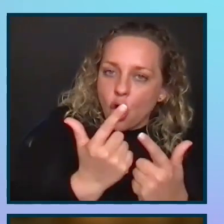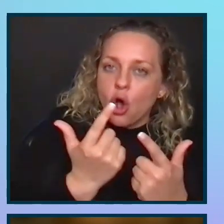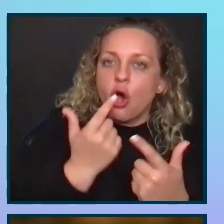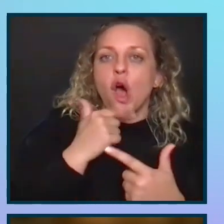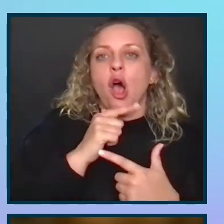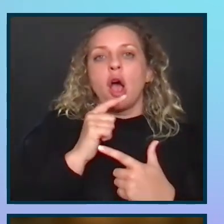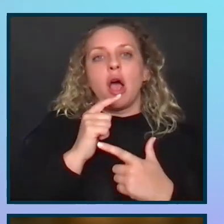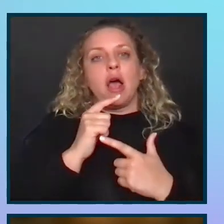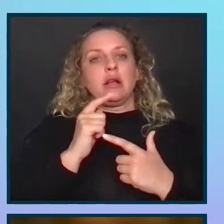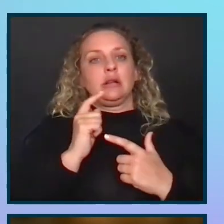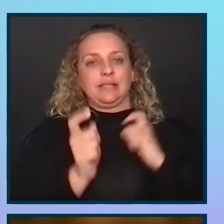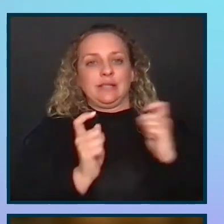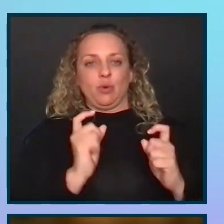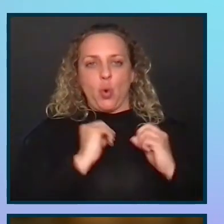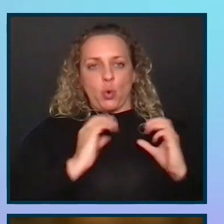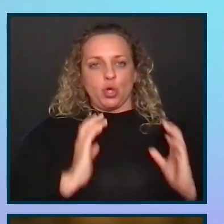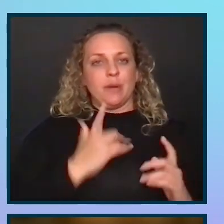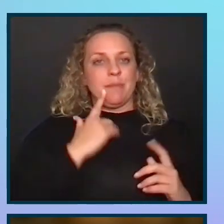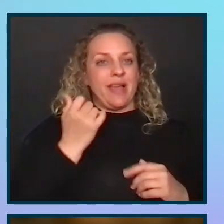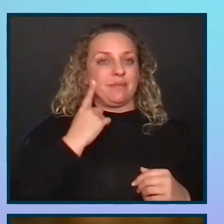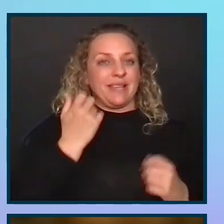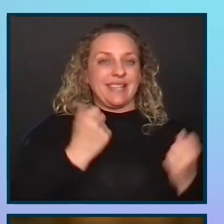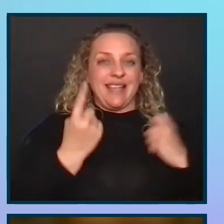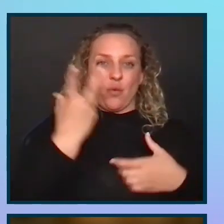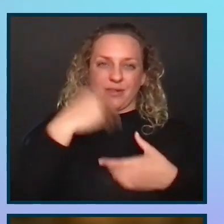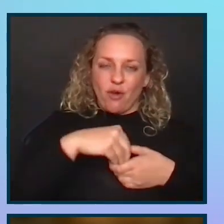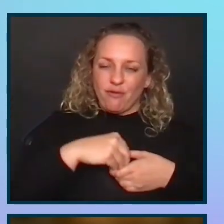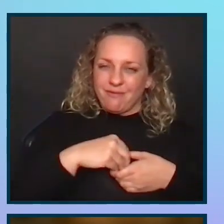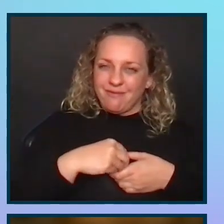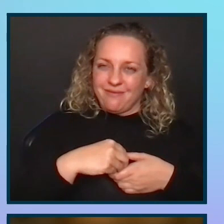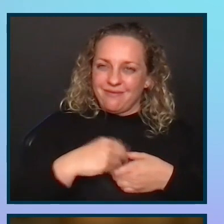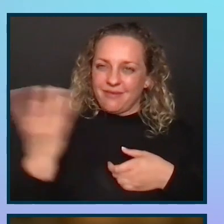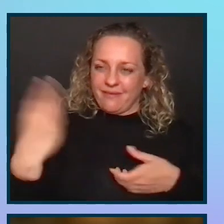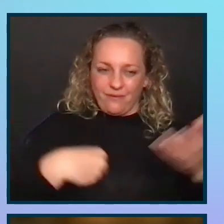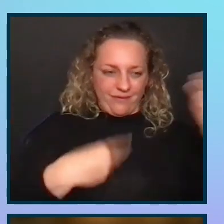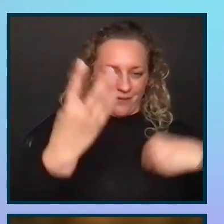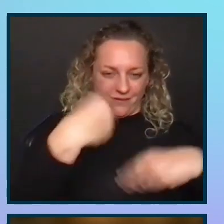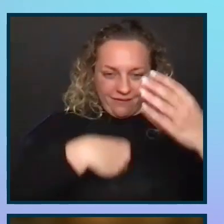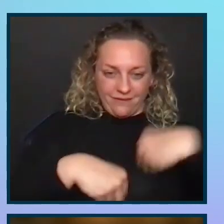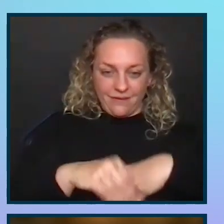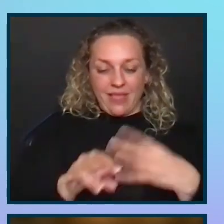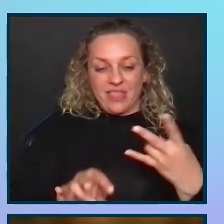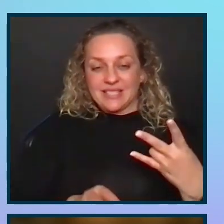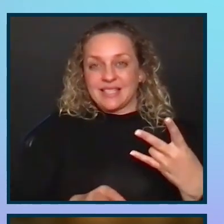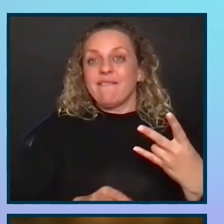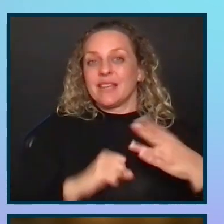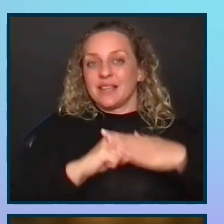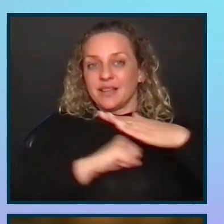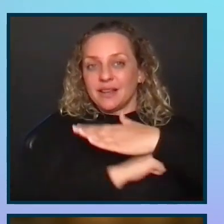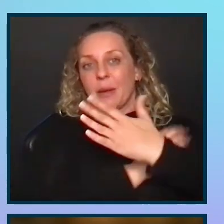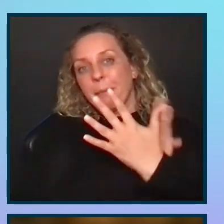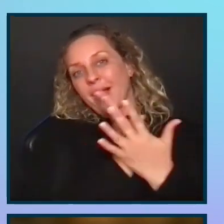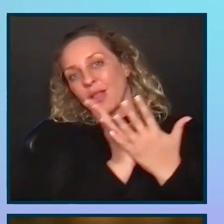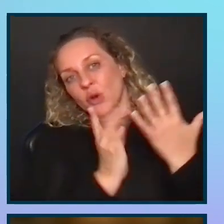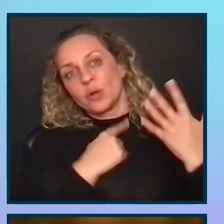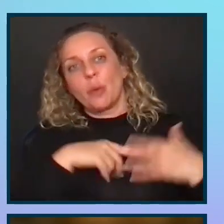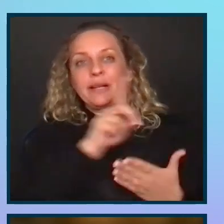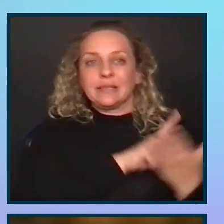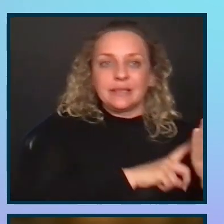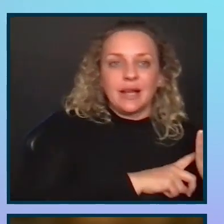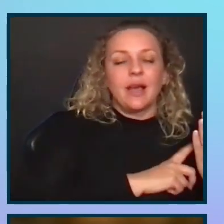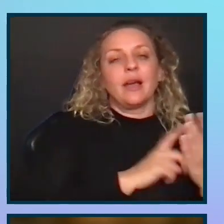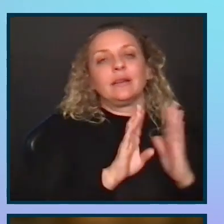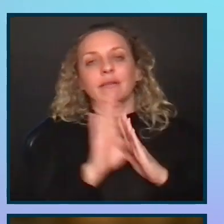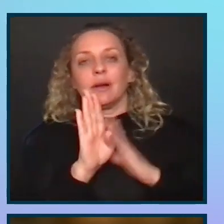distributed ownership, and that's because everyone's involved. In the 7 pillars, we talked about design, development,